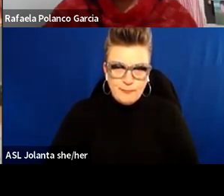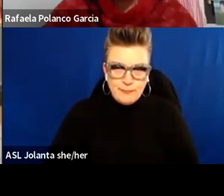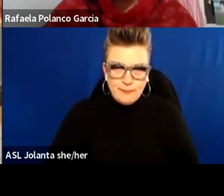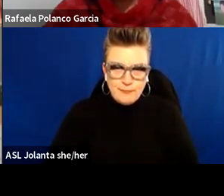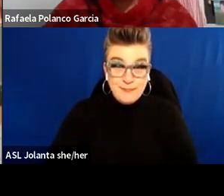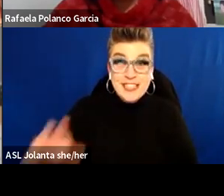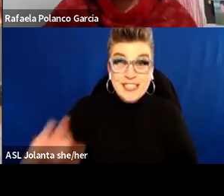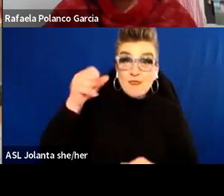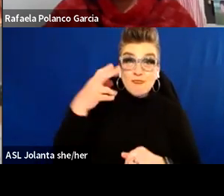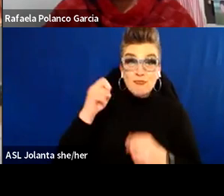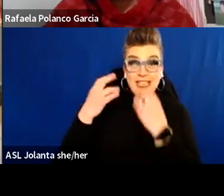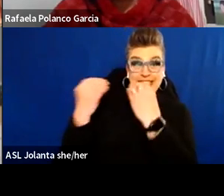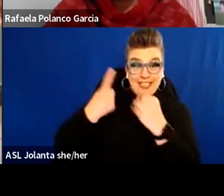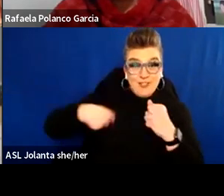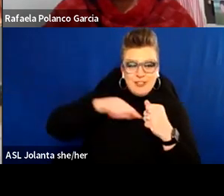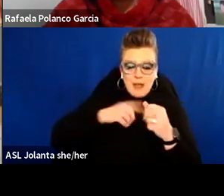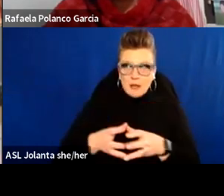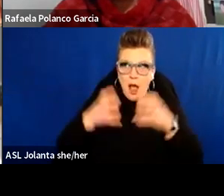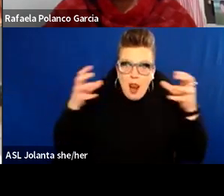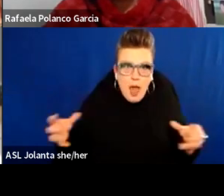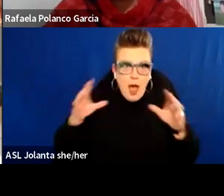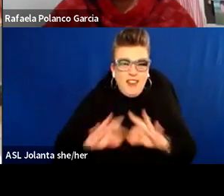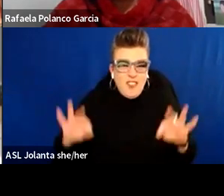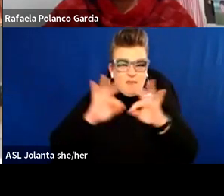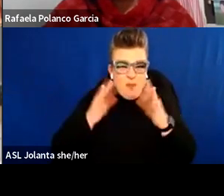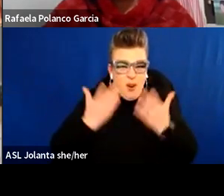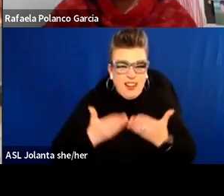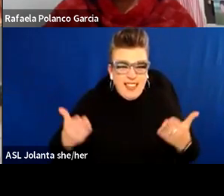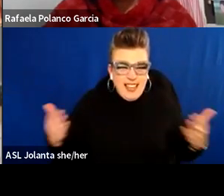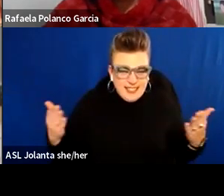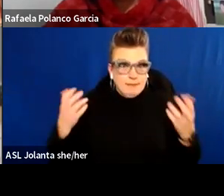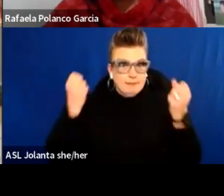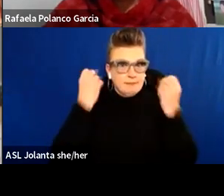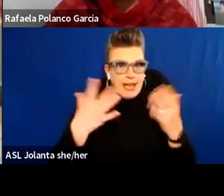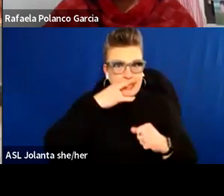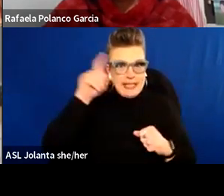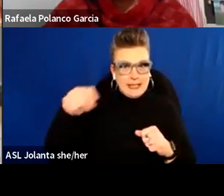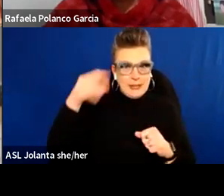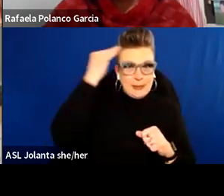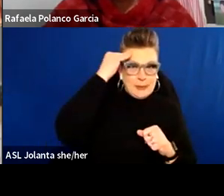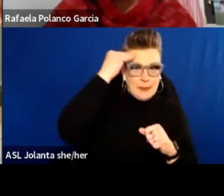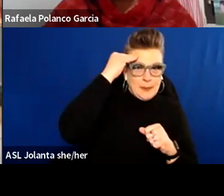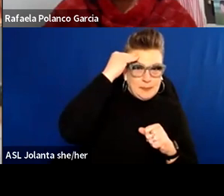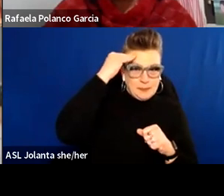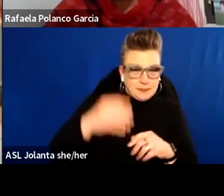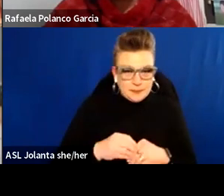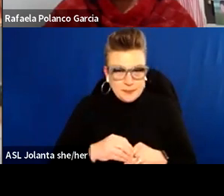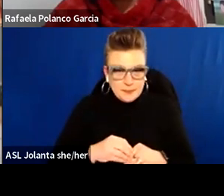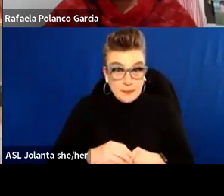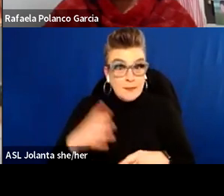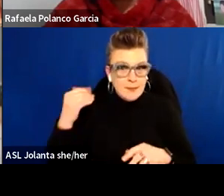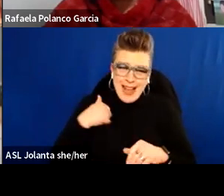he teaches us a lot of important things that all kids need to know i even think other kids should come to our